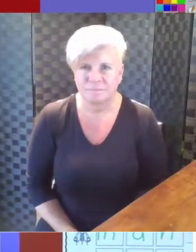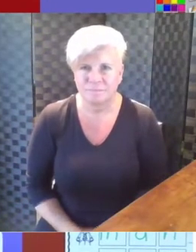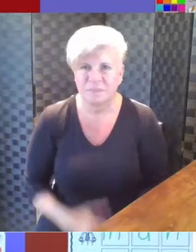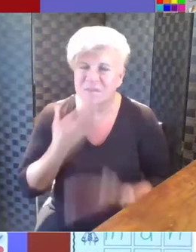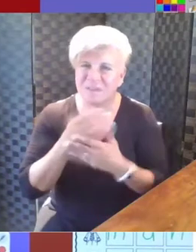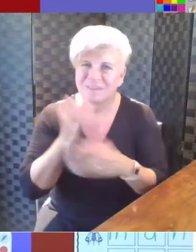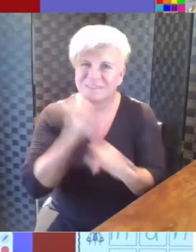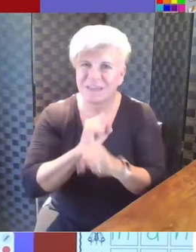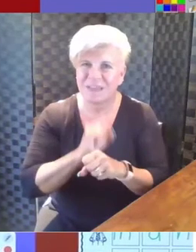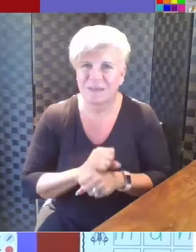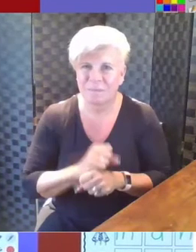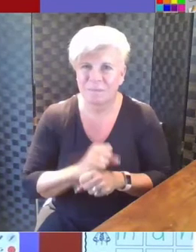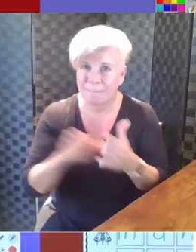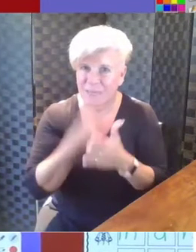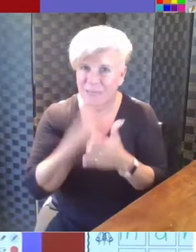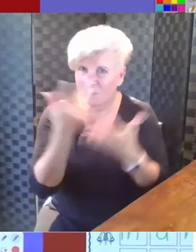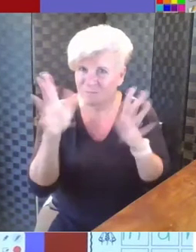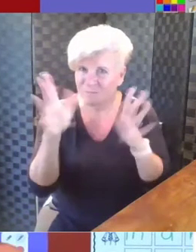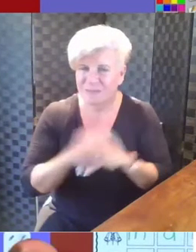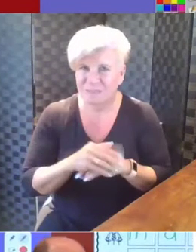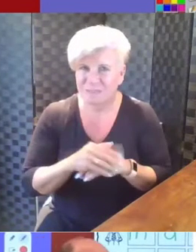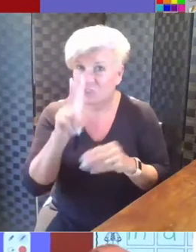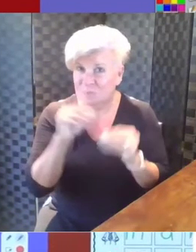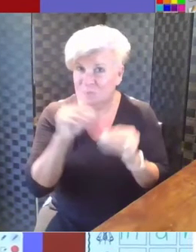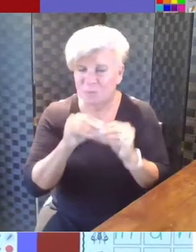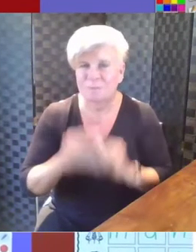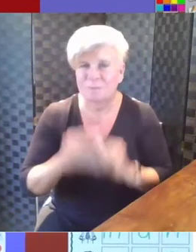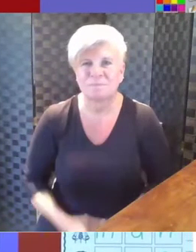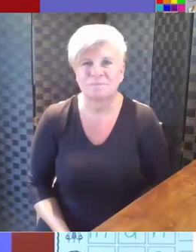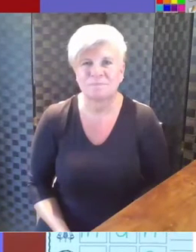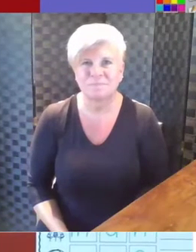Great job. We did page 1. We've got a couple more to do though.